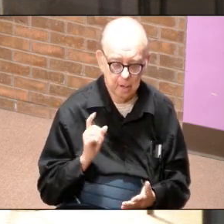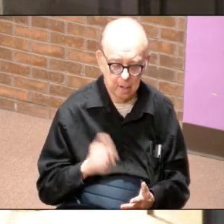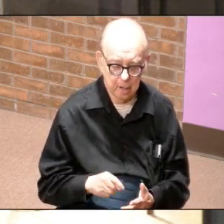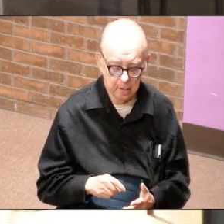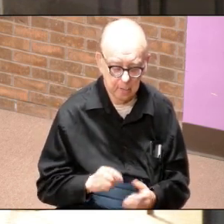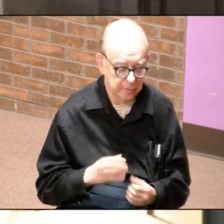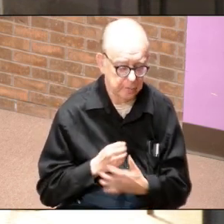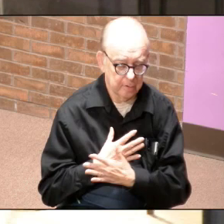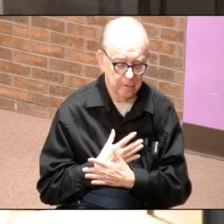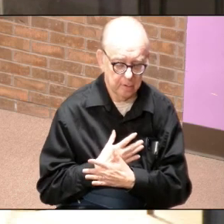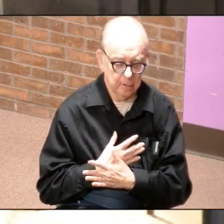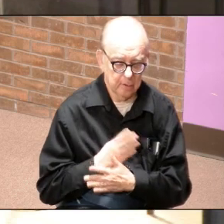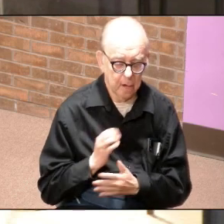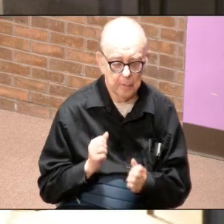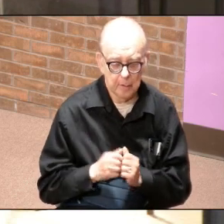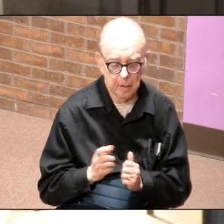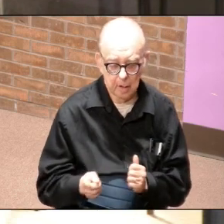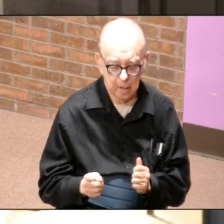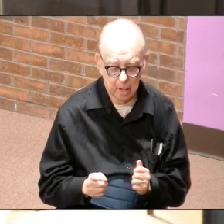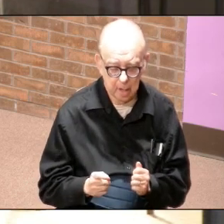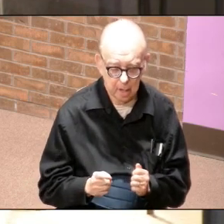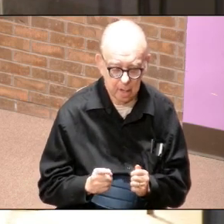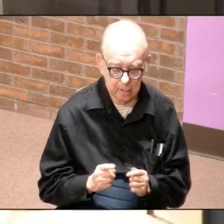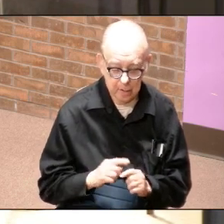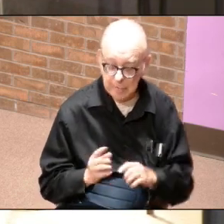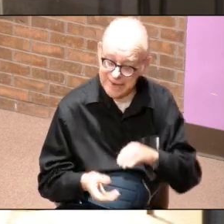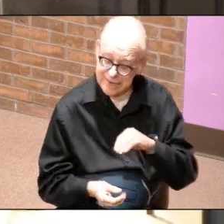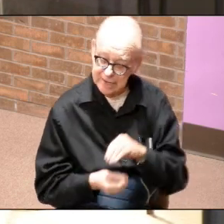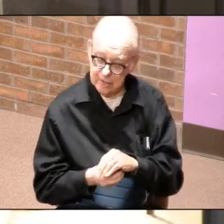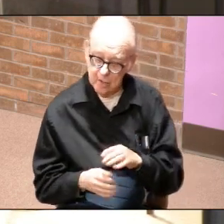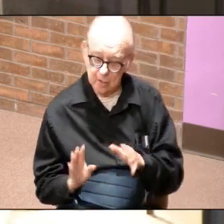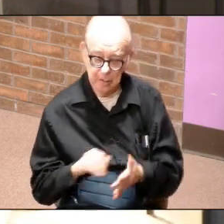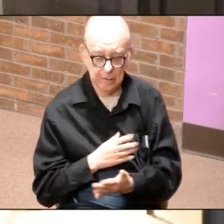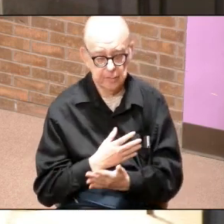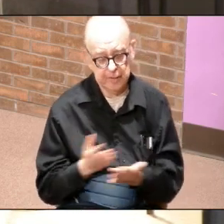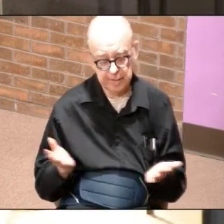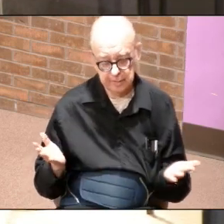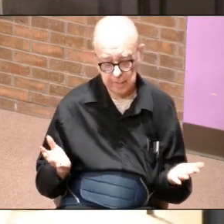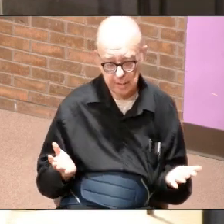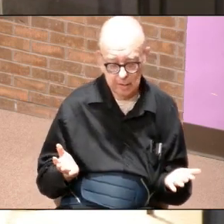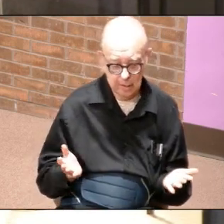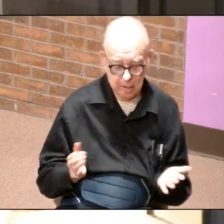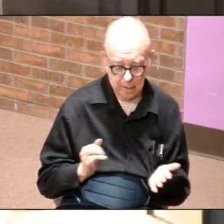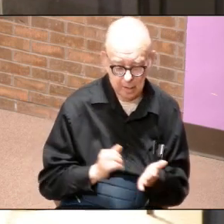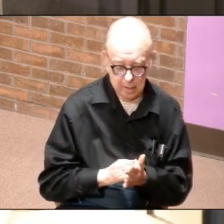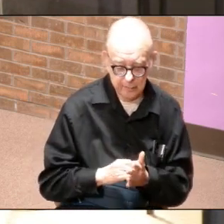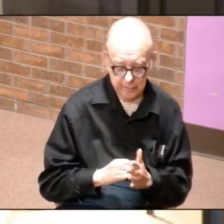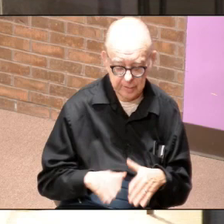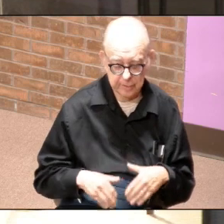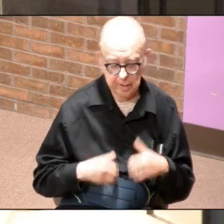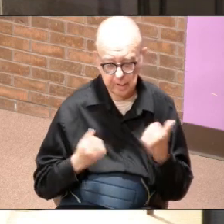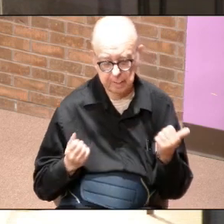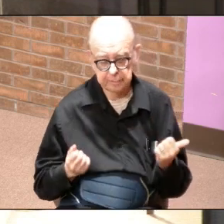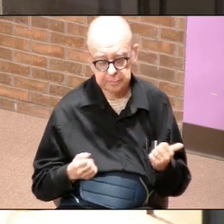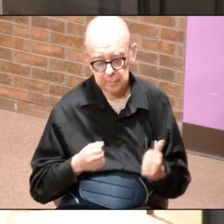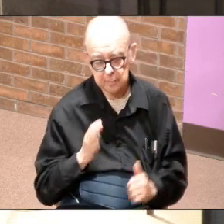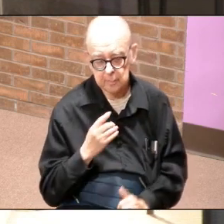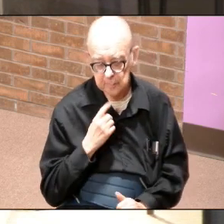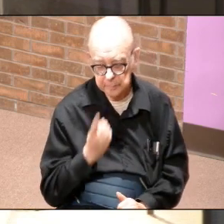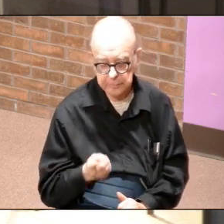when you're scared. I'll be with you. But in addition to all of those things in this life, he